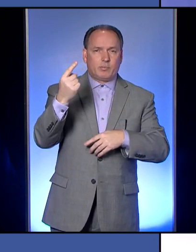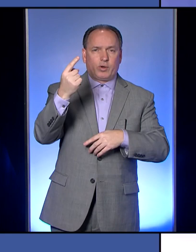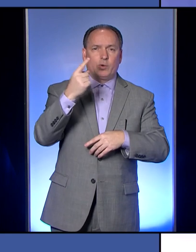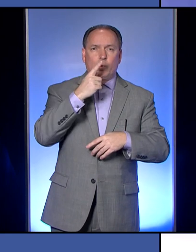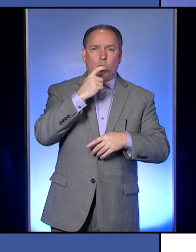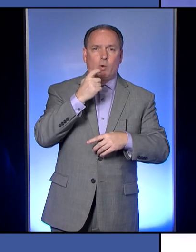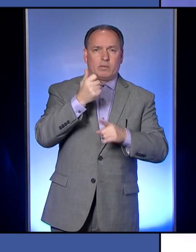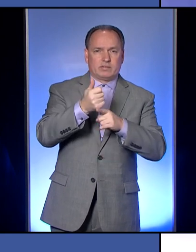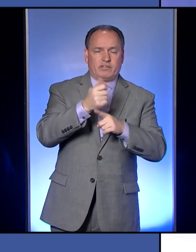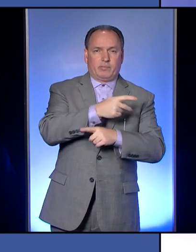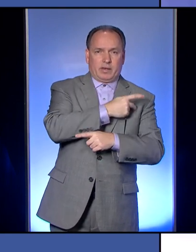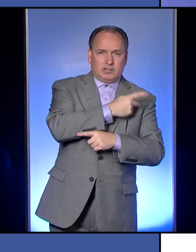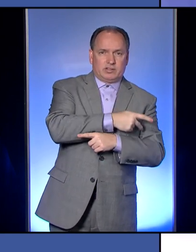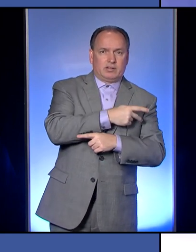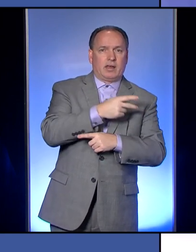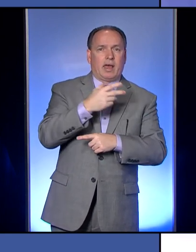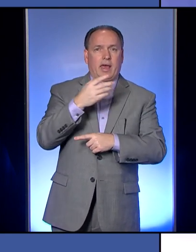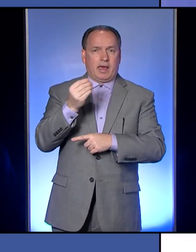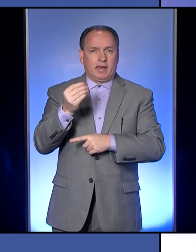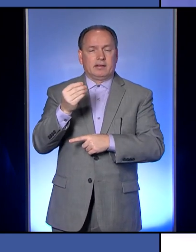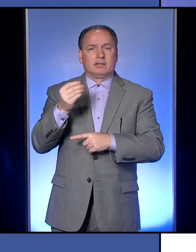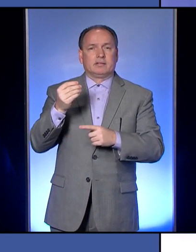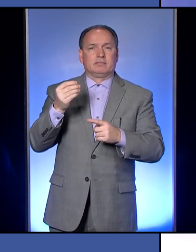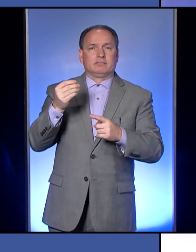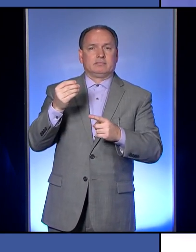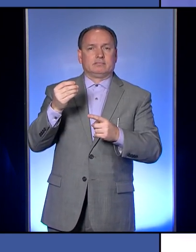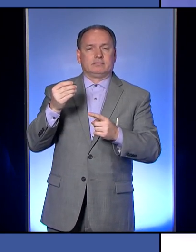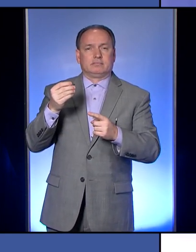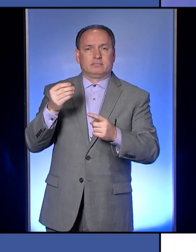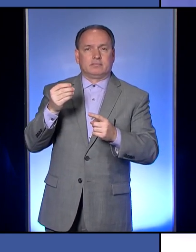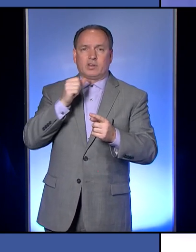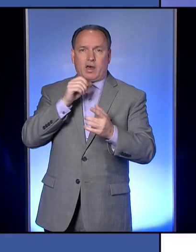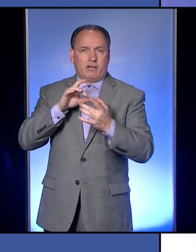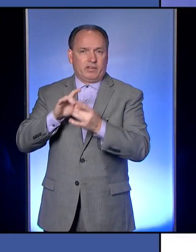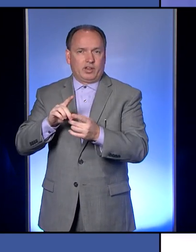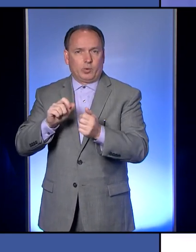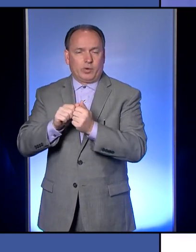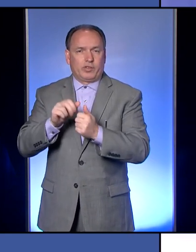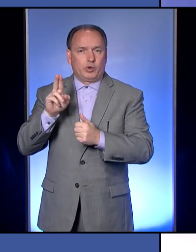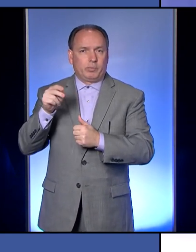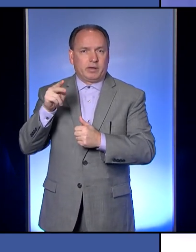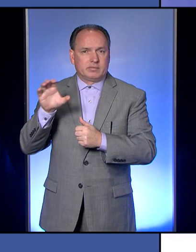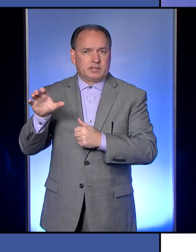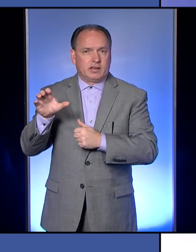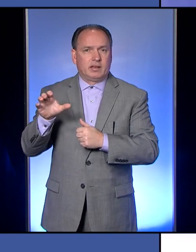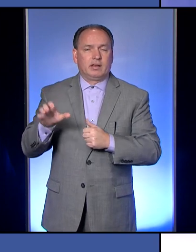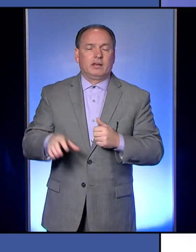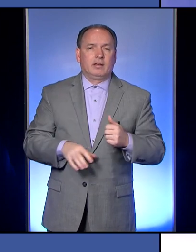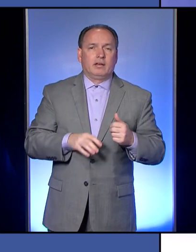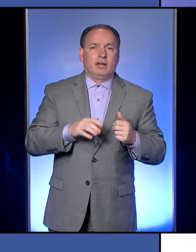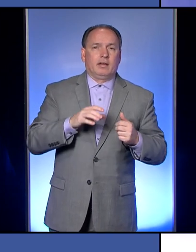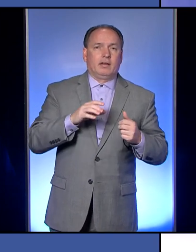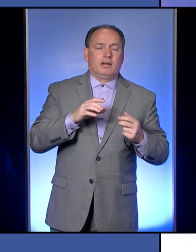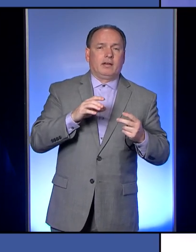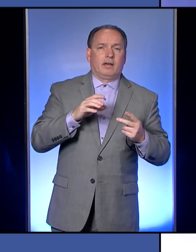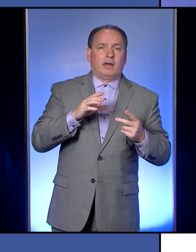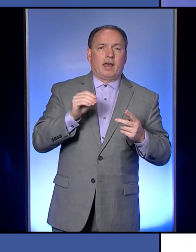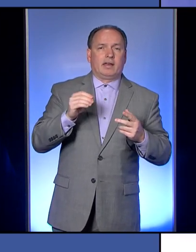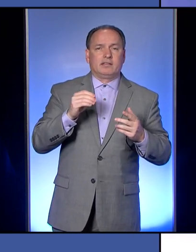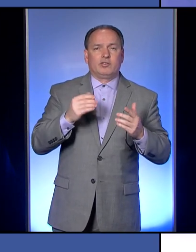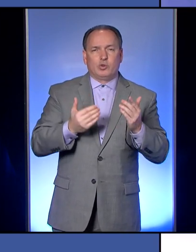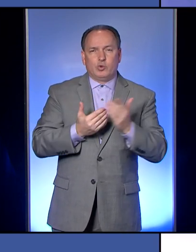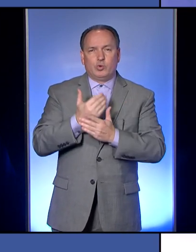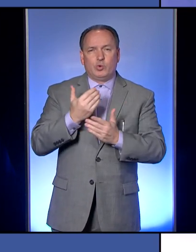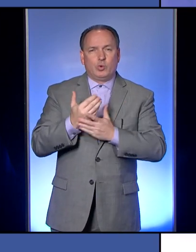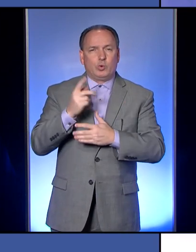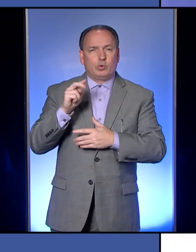not affiliated with UPMC Hammett but need to get a COVID-19 test? And then also, in the UPMC trial announced today, are there any patients